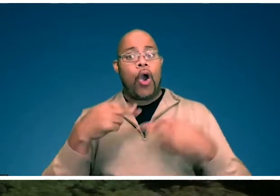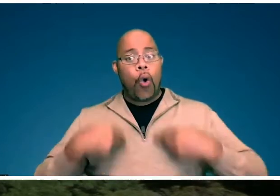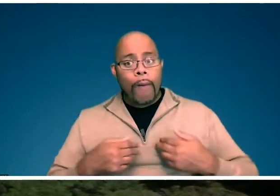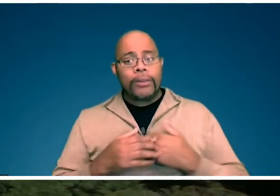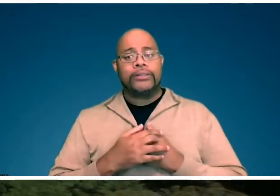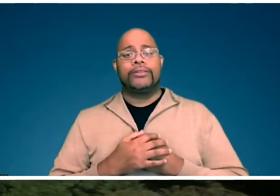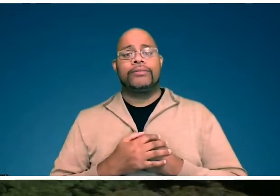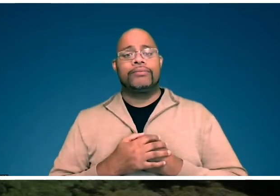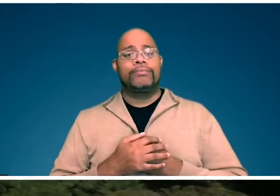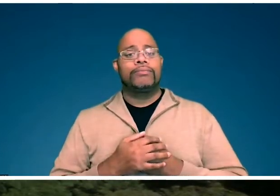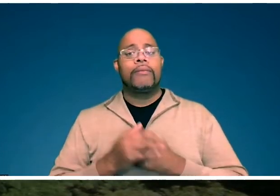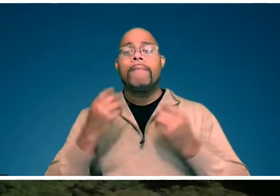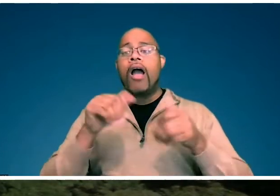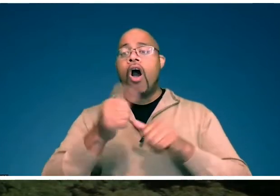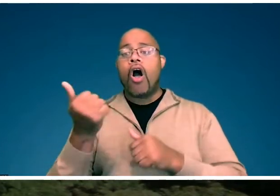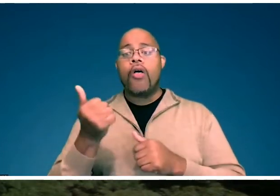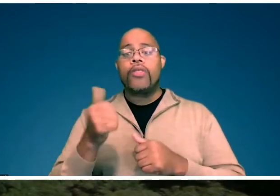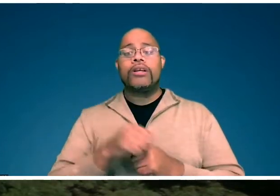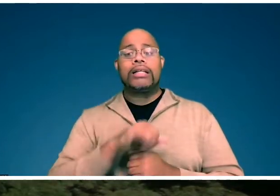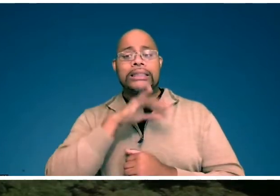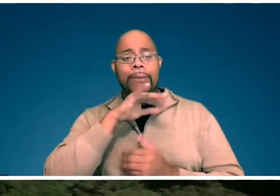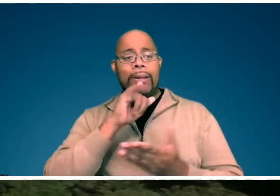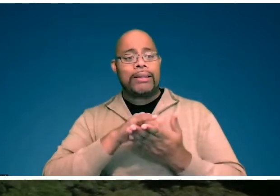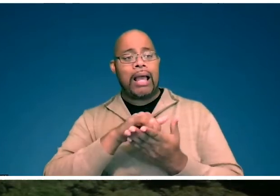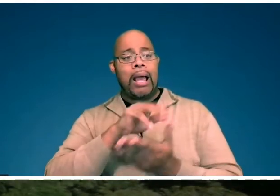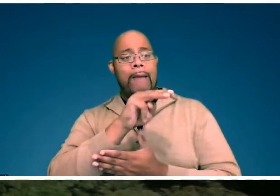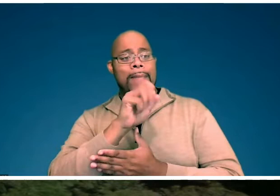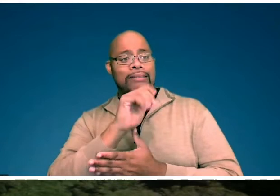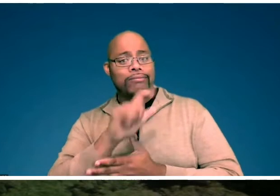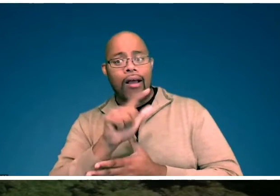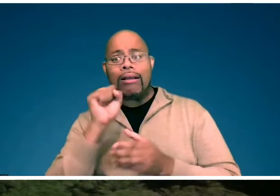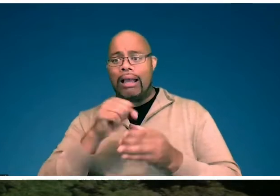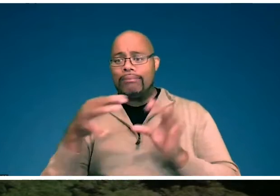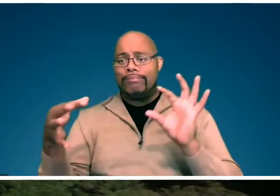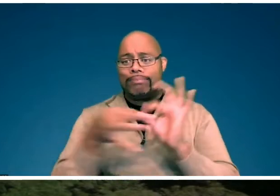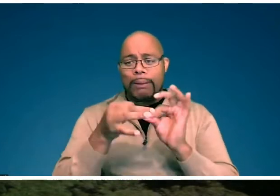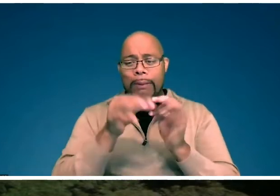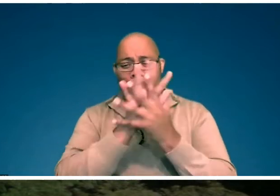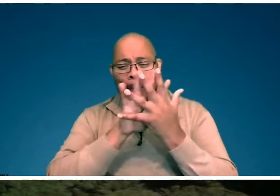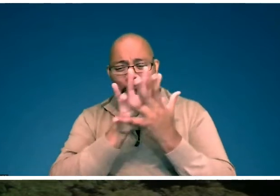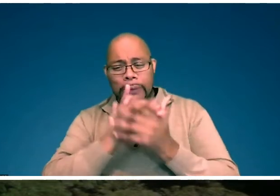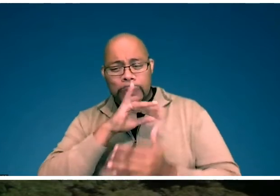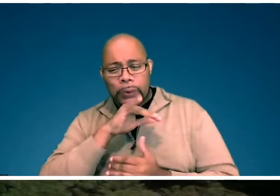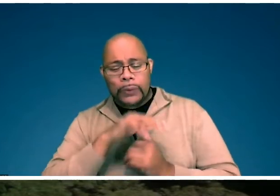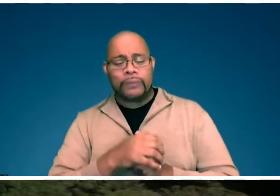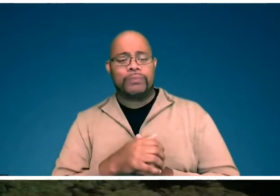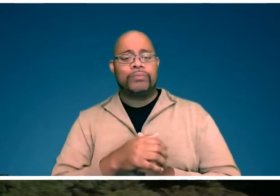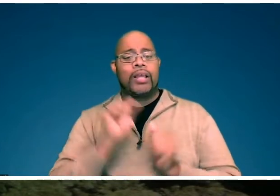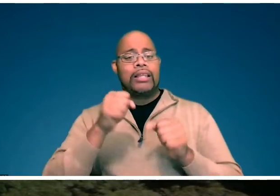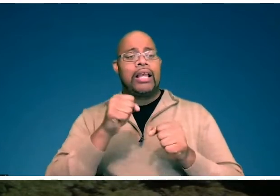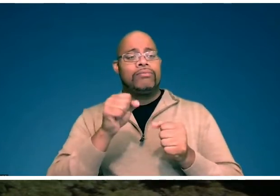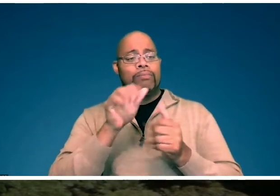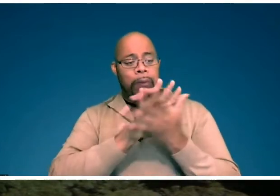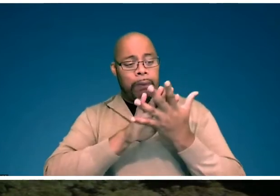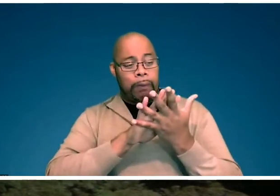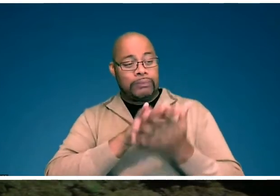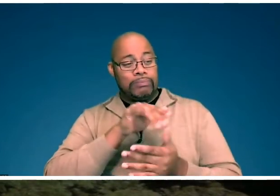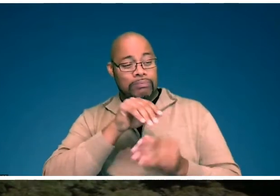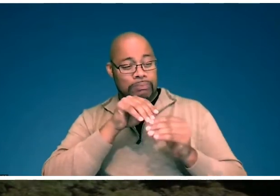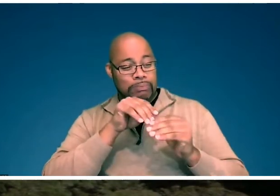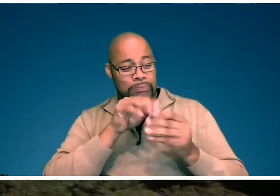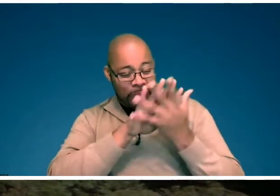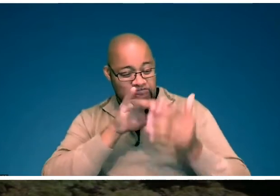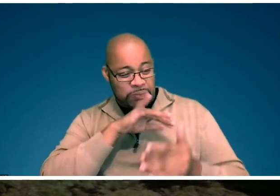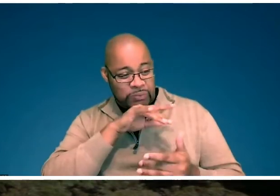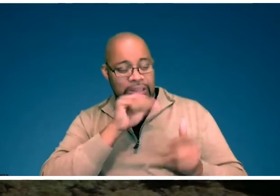humans. Also, many other contaminants, such as metals, can easily bind to sediment, and this contaminated sediment can